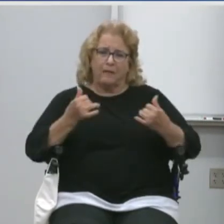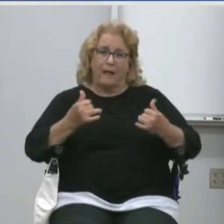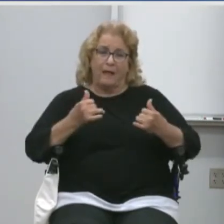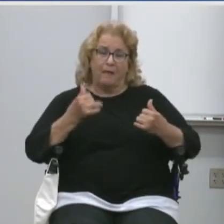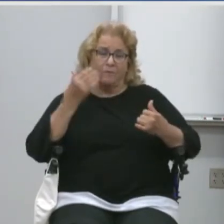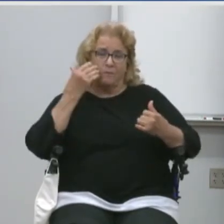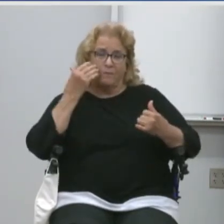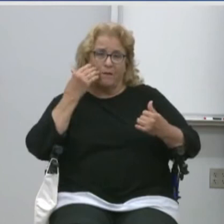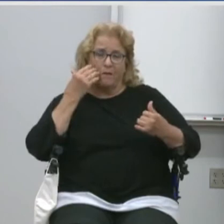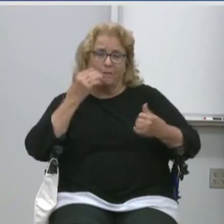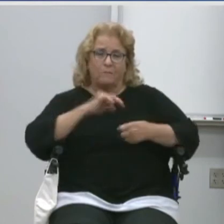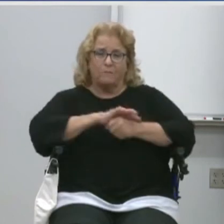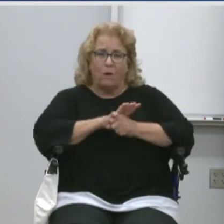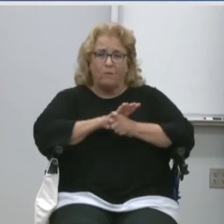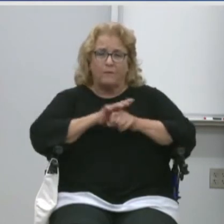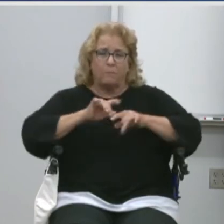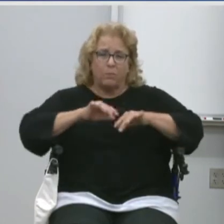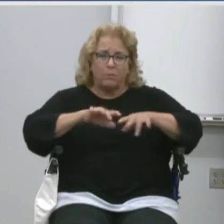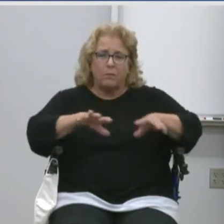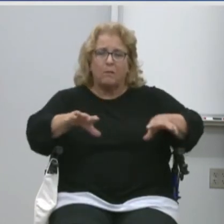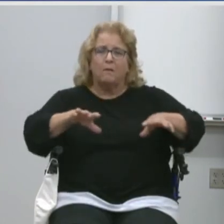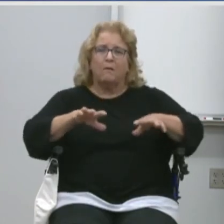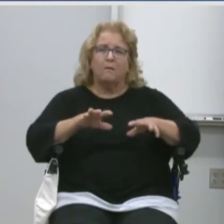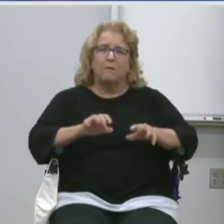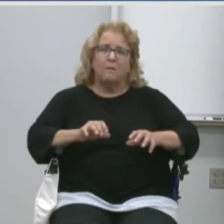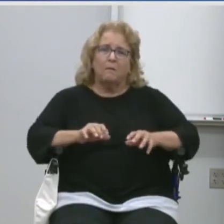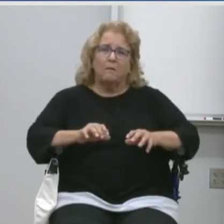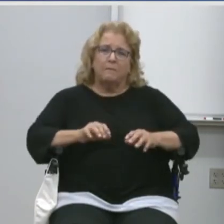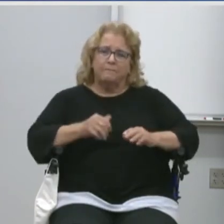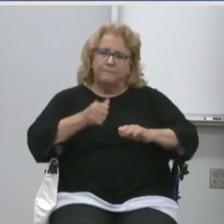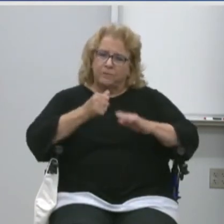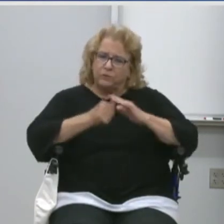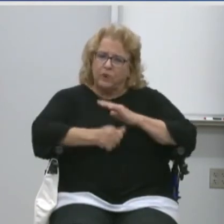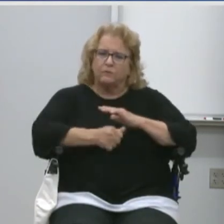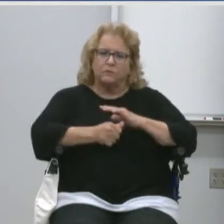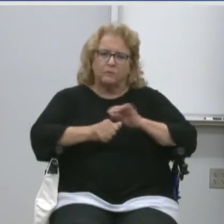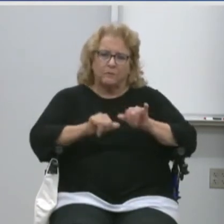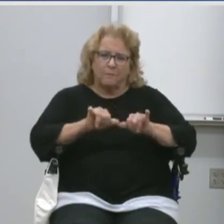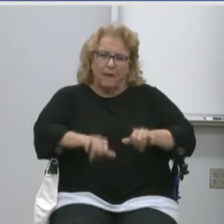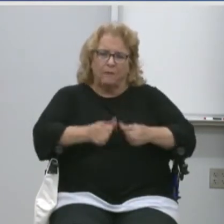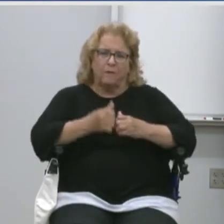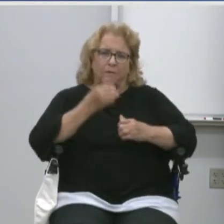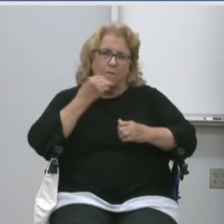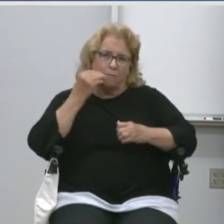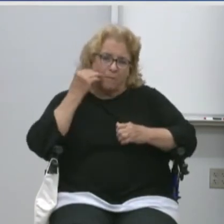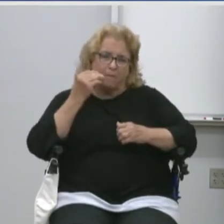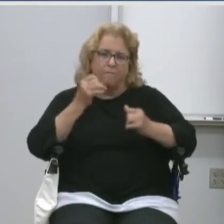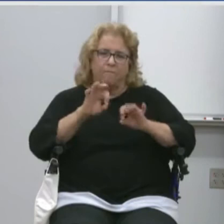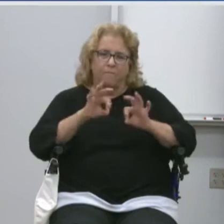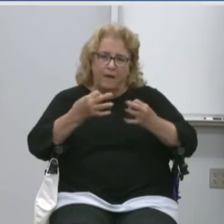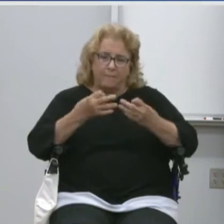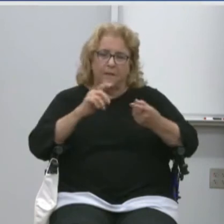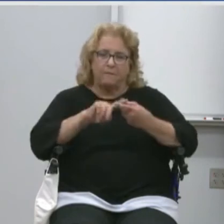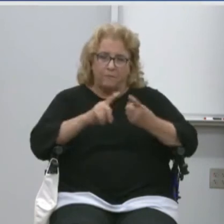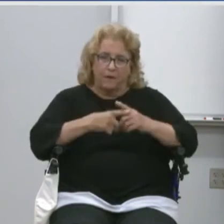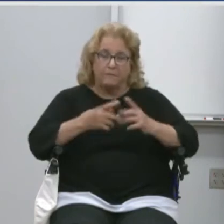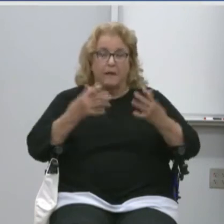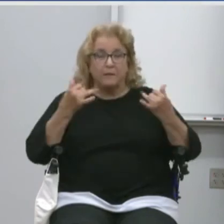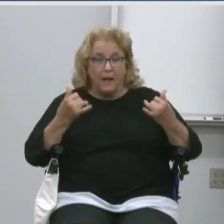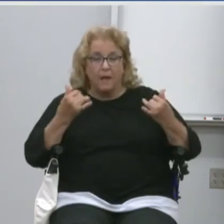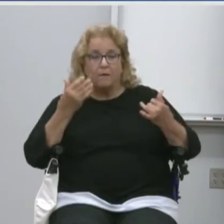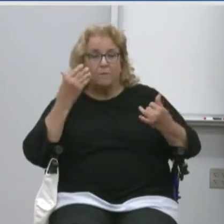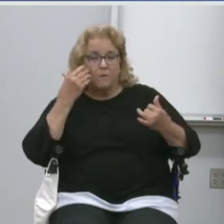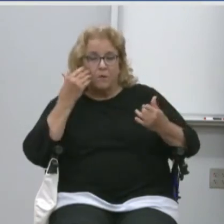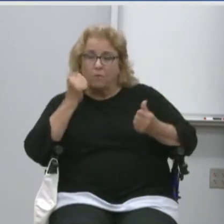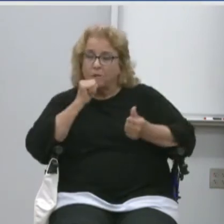pandemic situation to shelter in place with family or friends. Now, we realize not